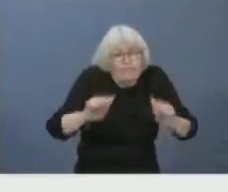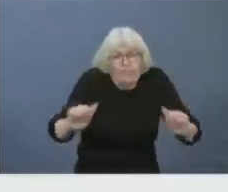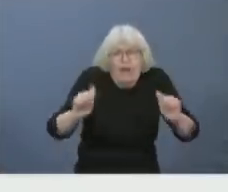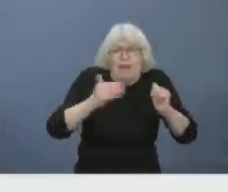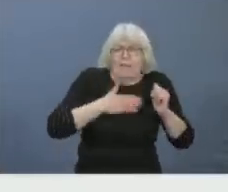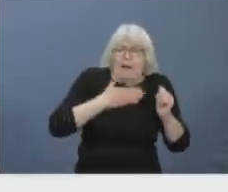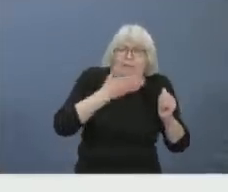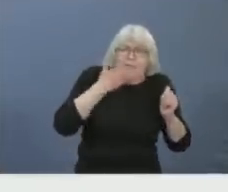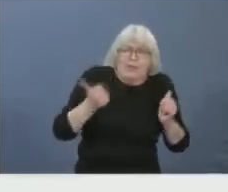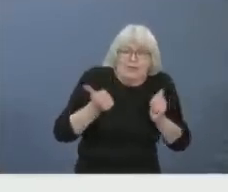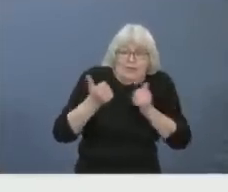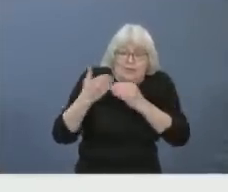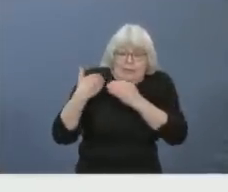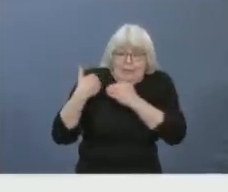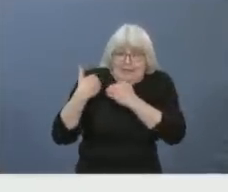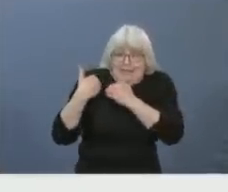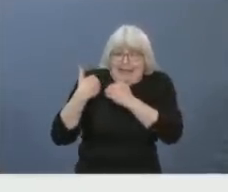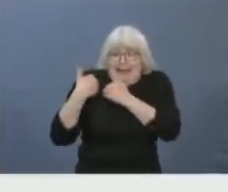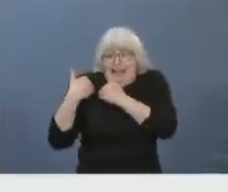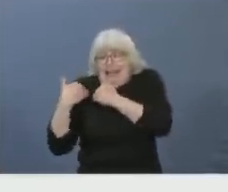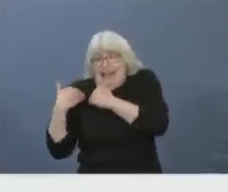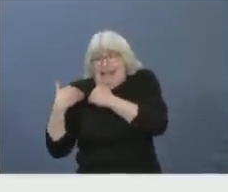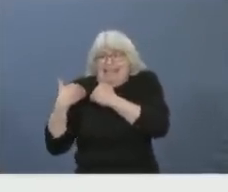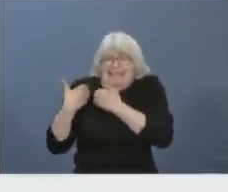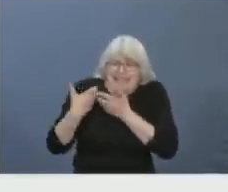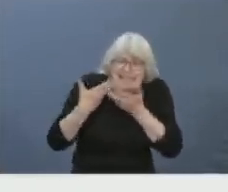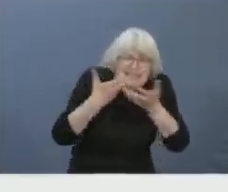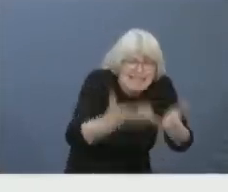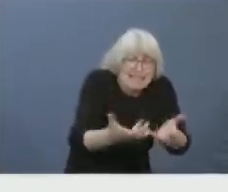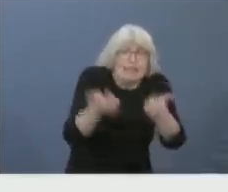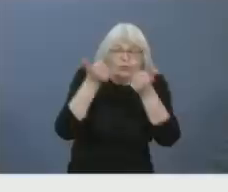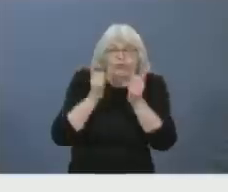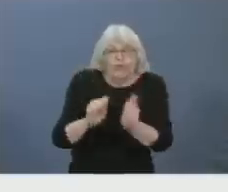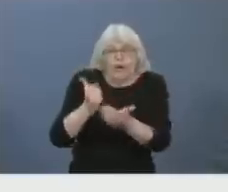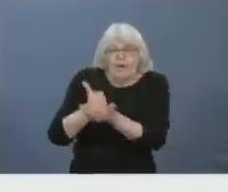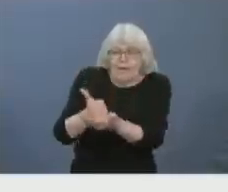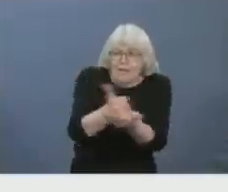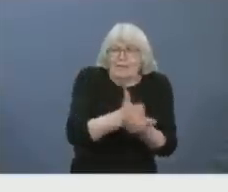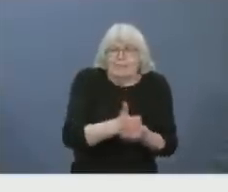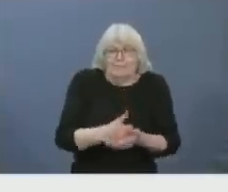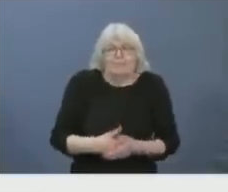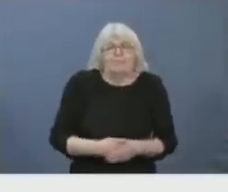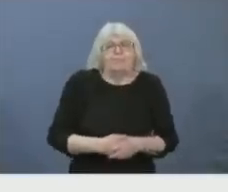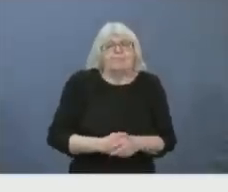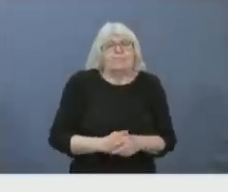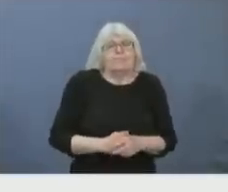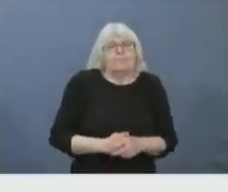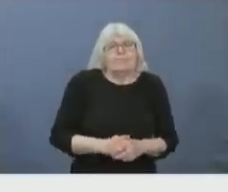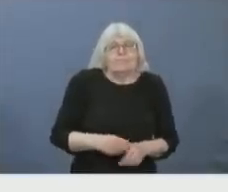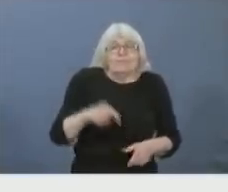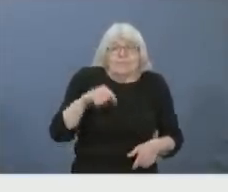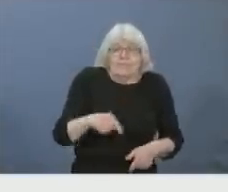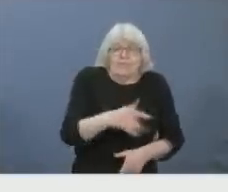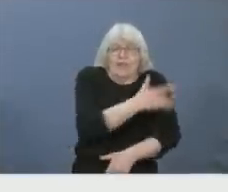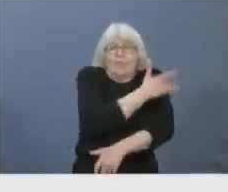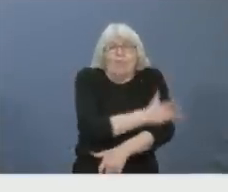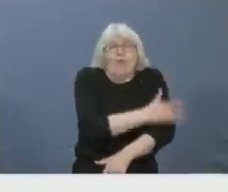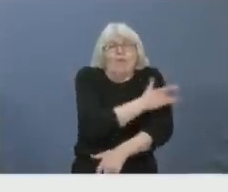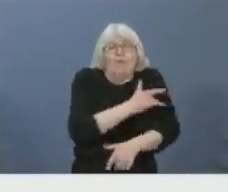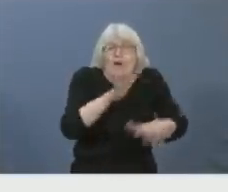government perspective. And I just want to remind everyone that we have a province-wide burn ban in